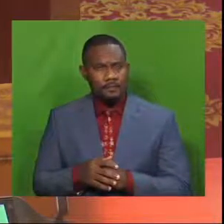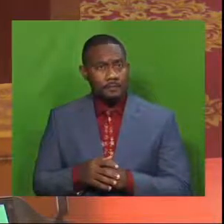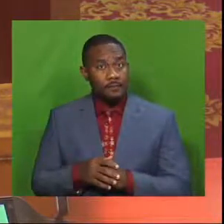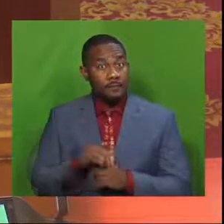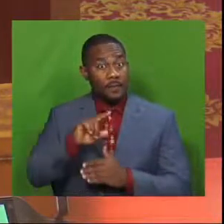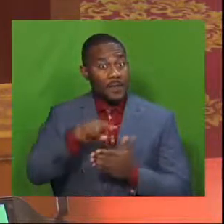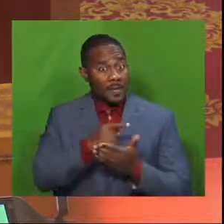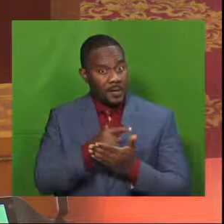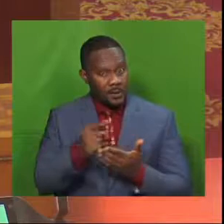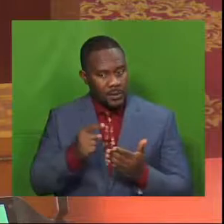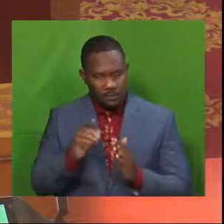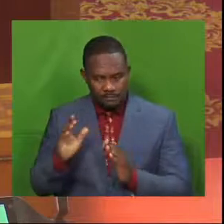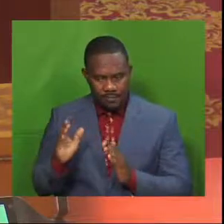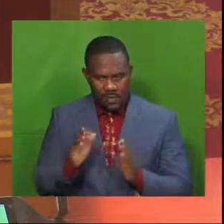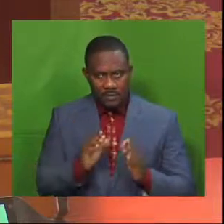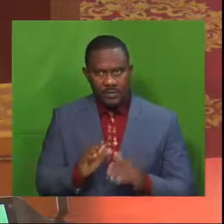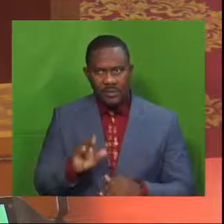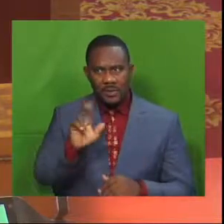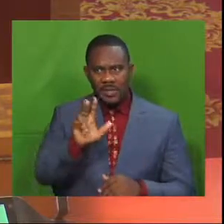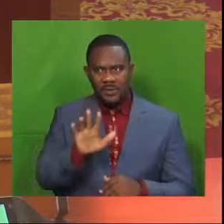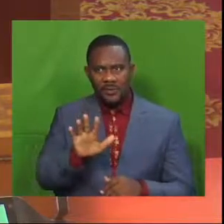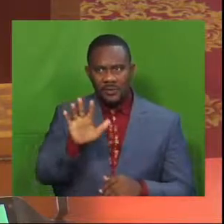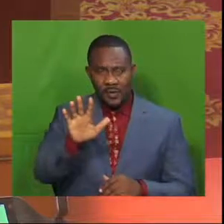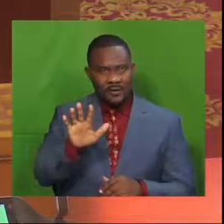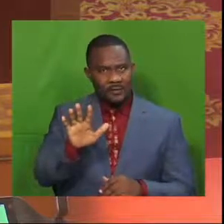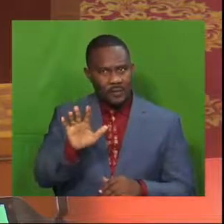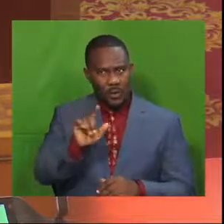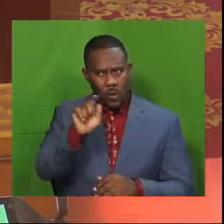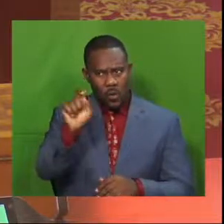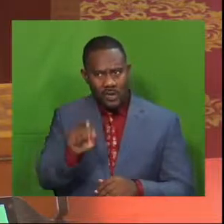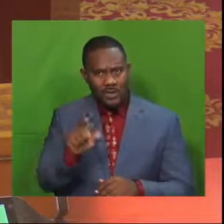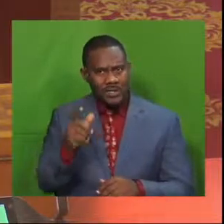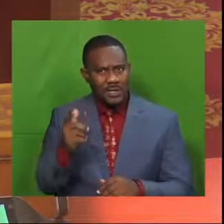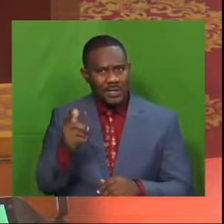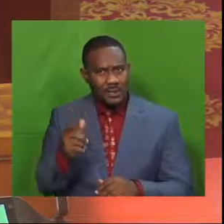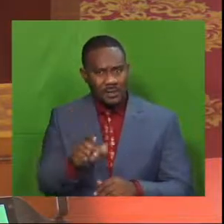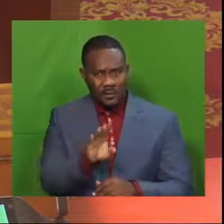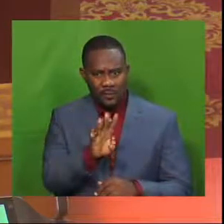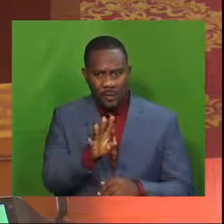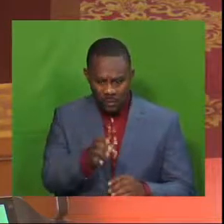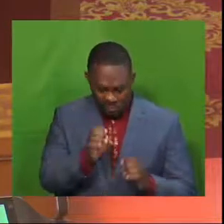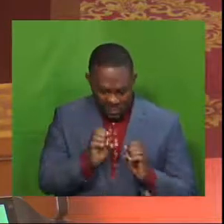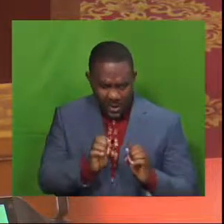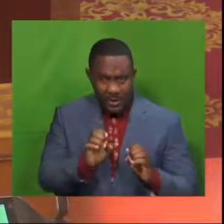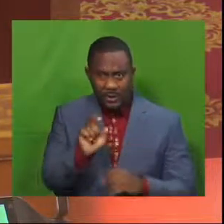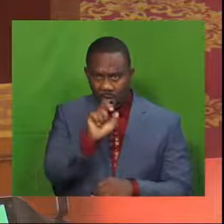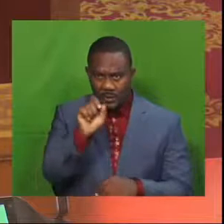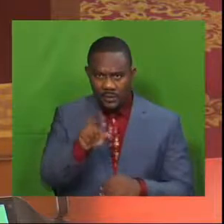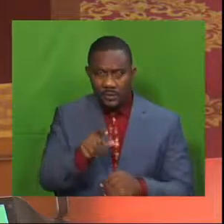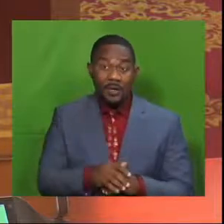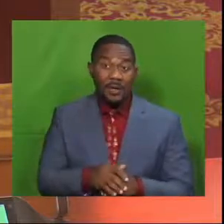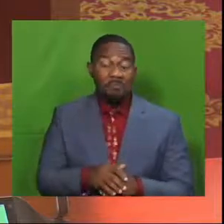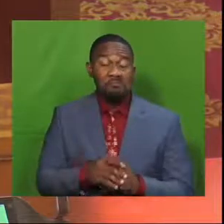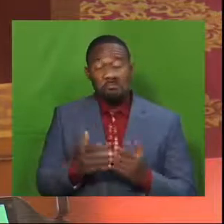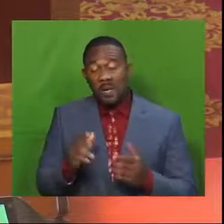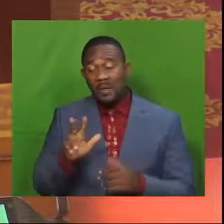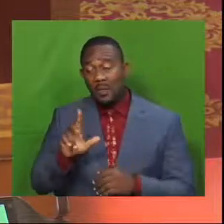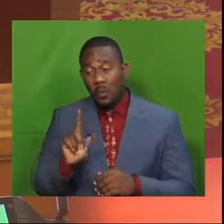in all, 4 urgent questions and 31 regular